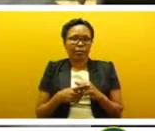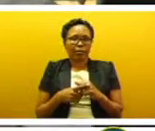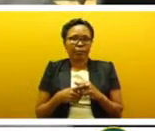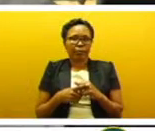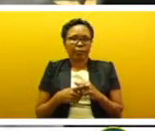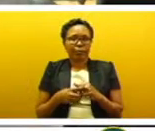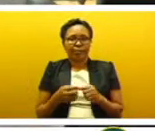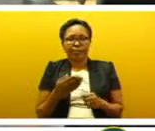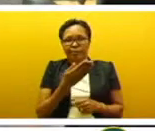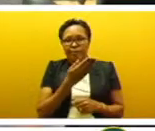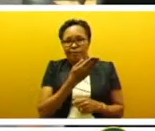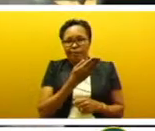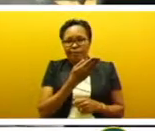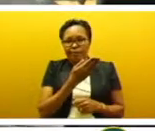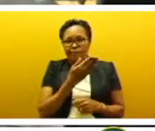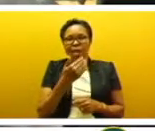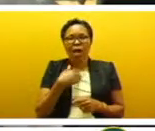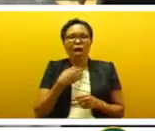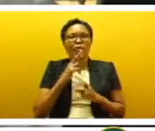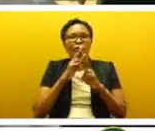That slide that contains results,